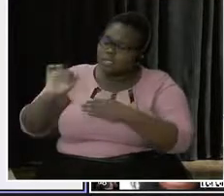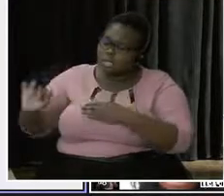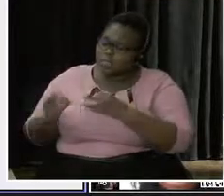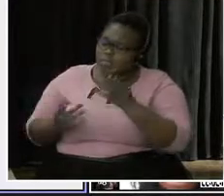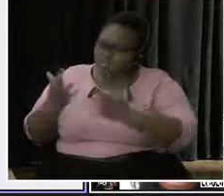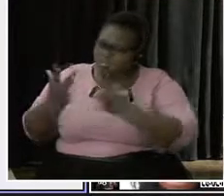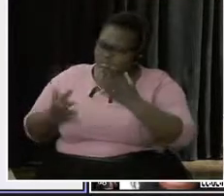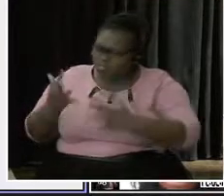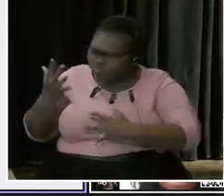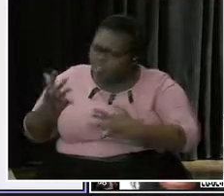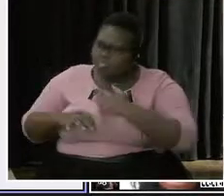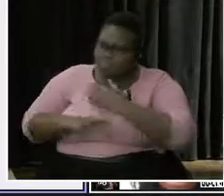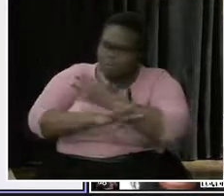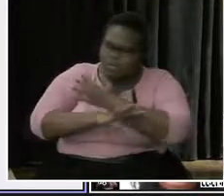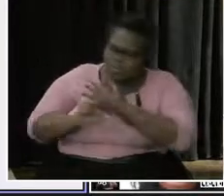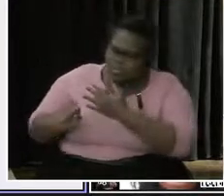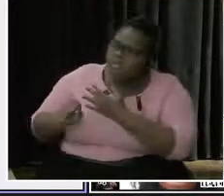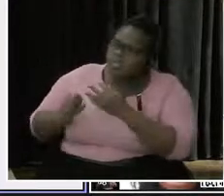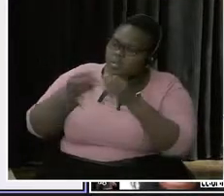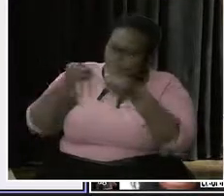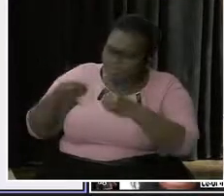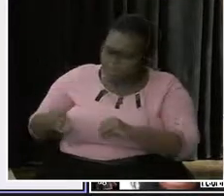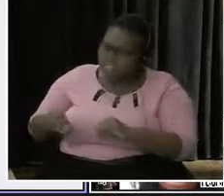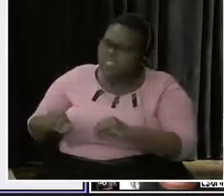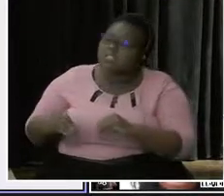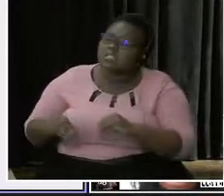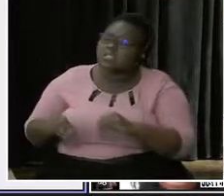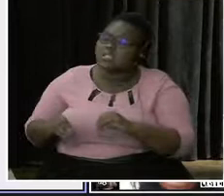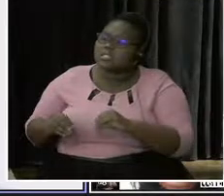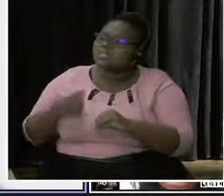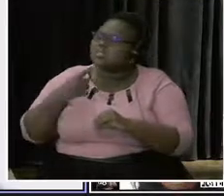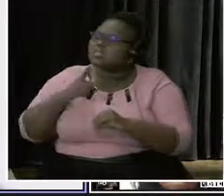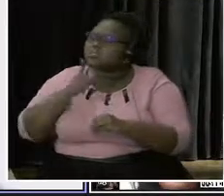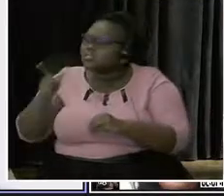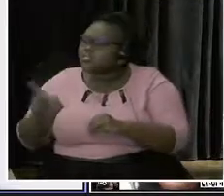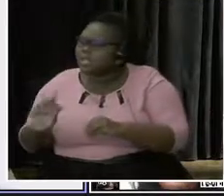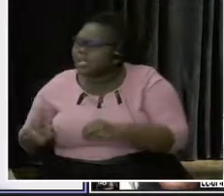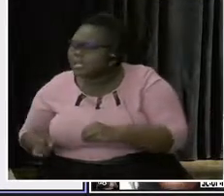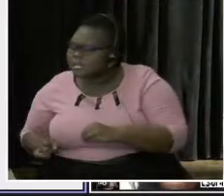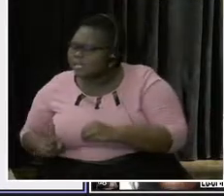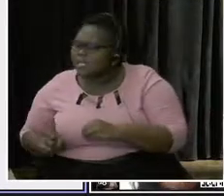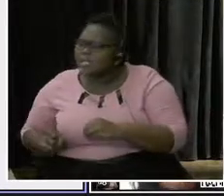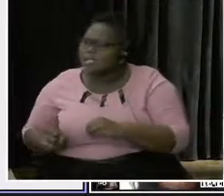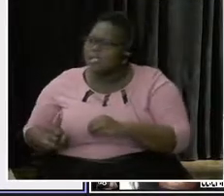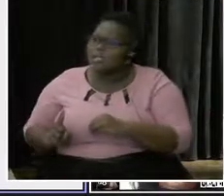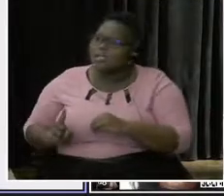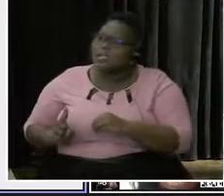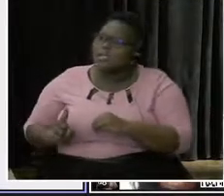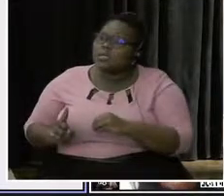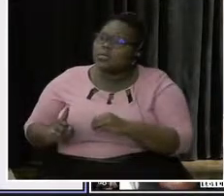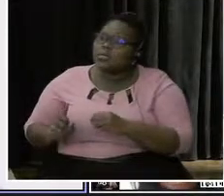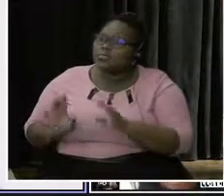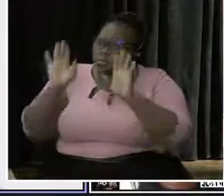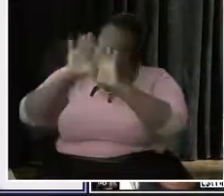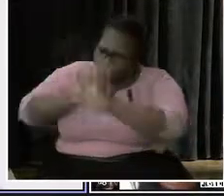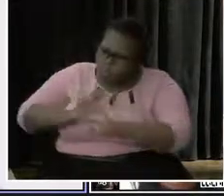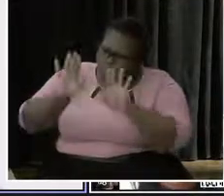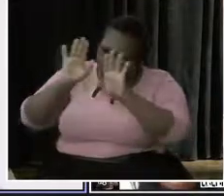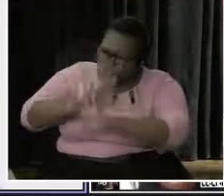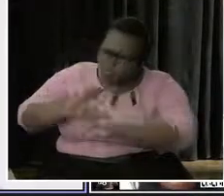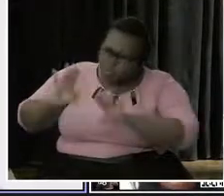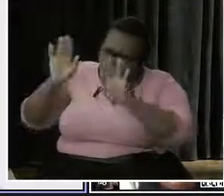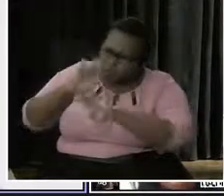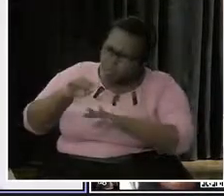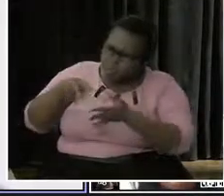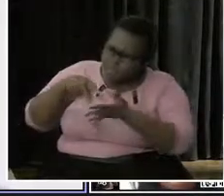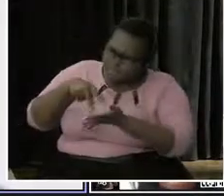looted in close proximity to them? What do we say to the residents who are currently, night after night, standing off at substations